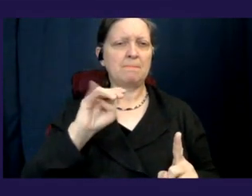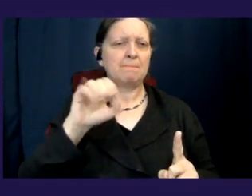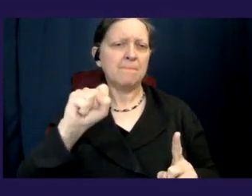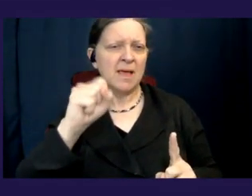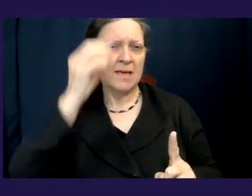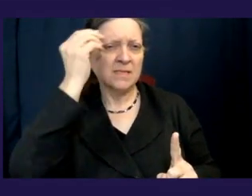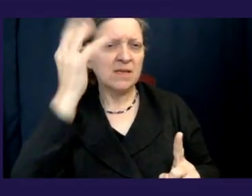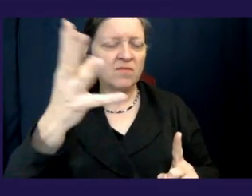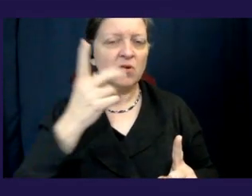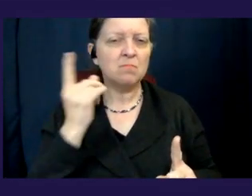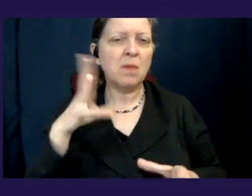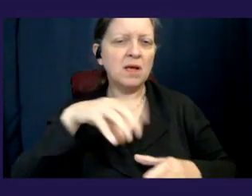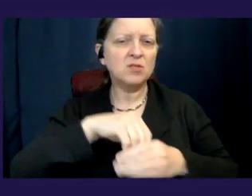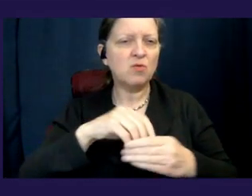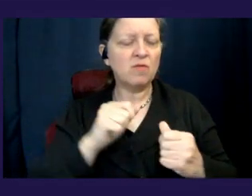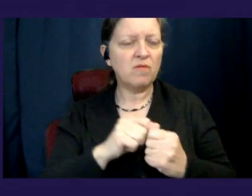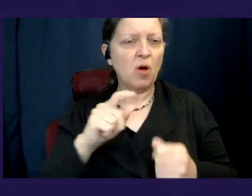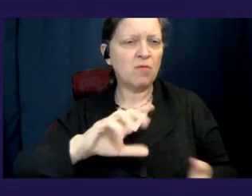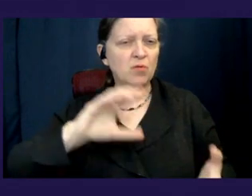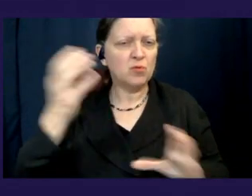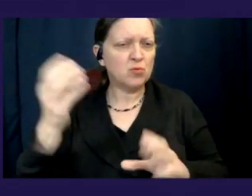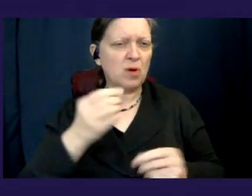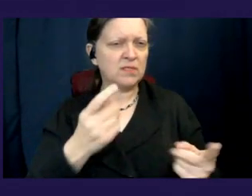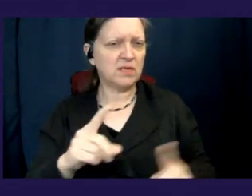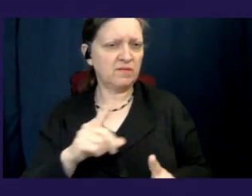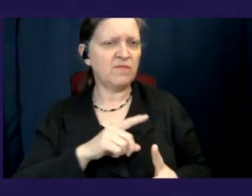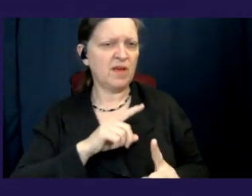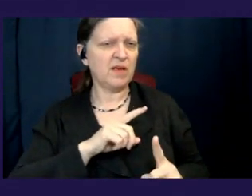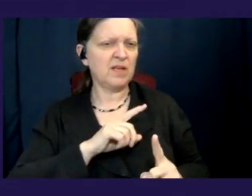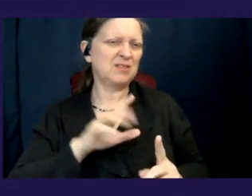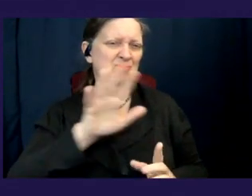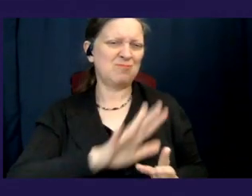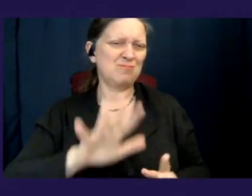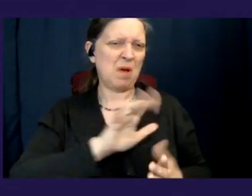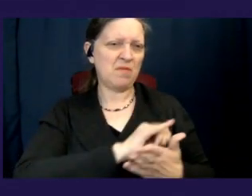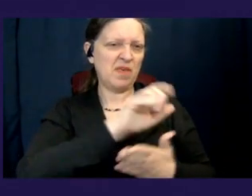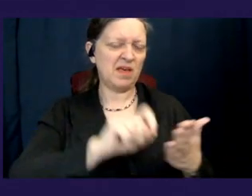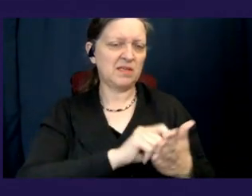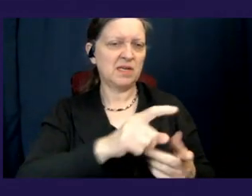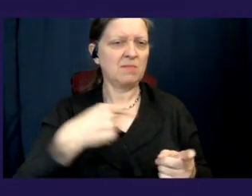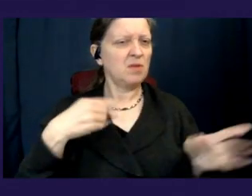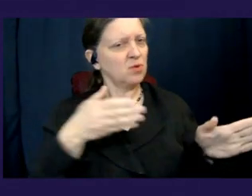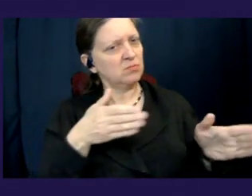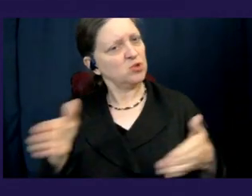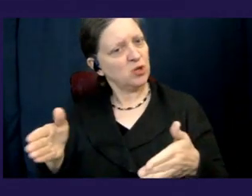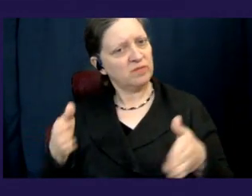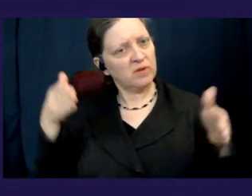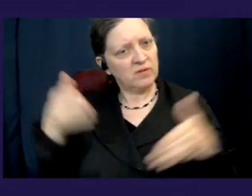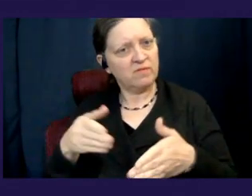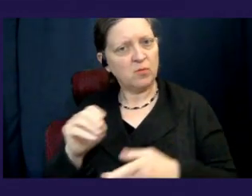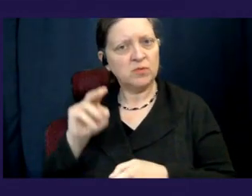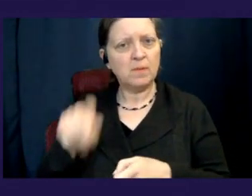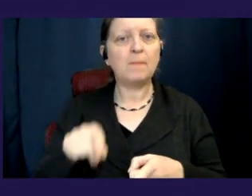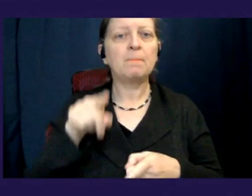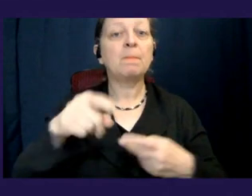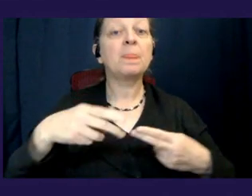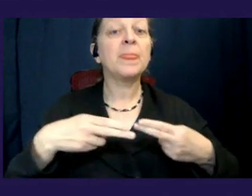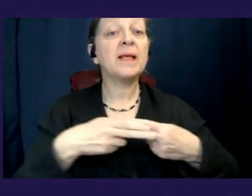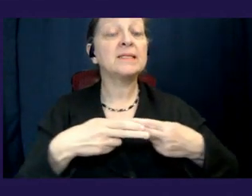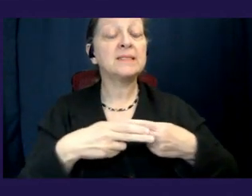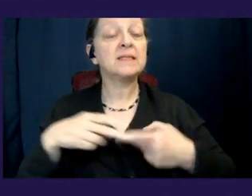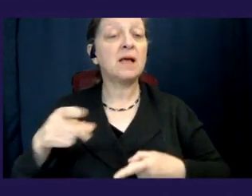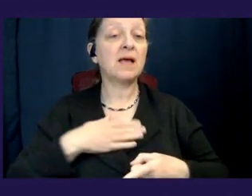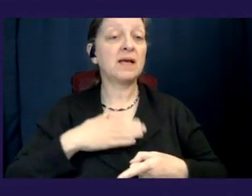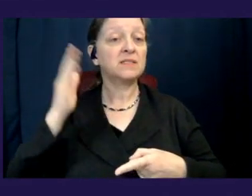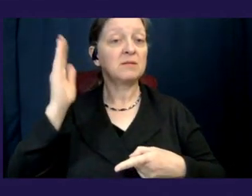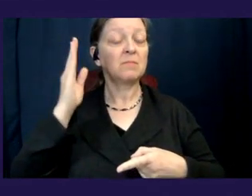focused on that phenomenon. These slides are based, and this kind of talk here is based on a recent article that my colleague Emma Spira